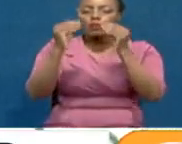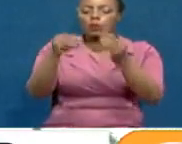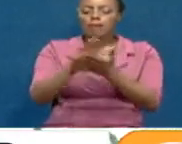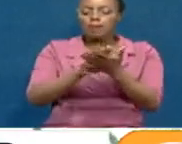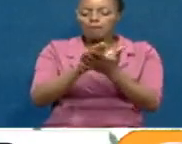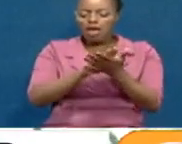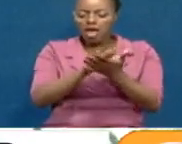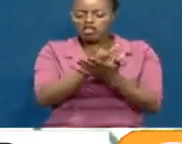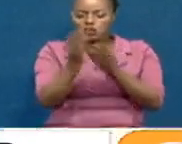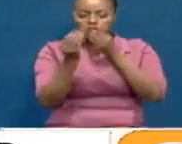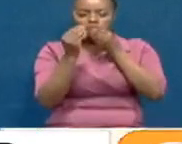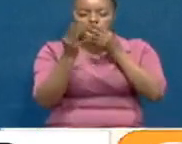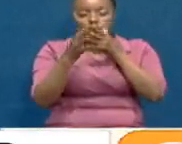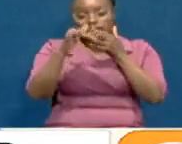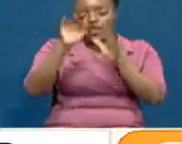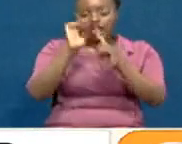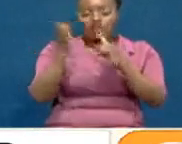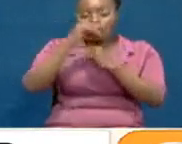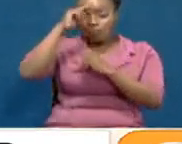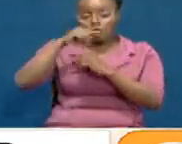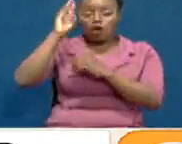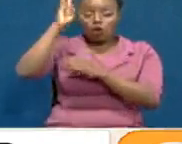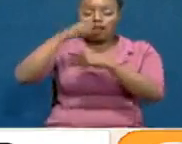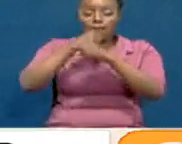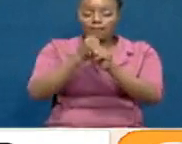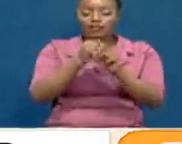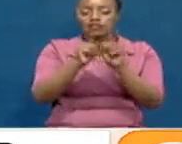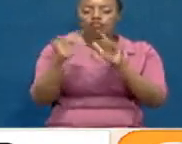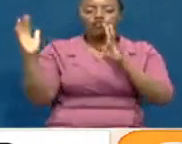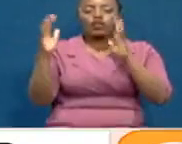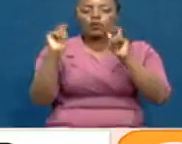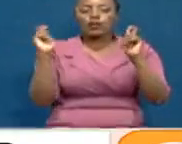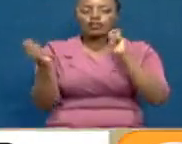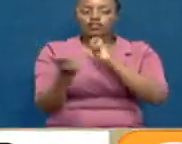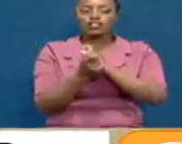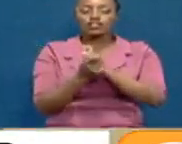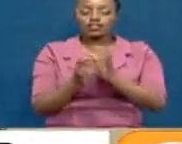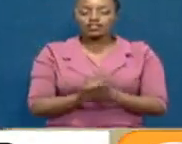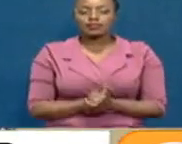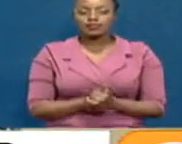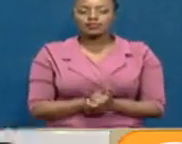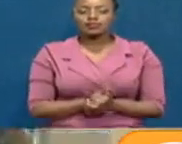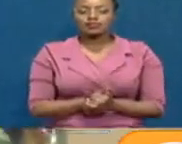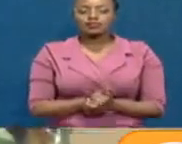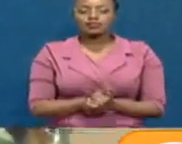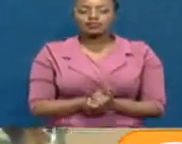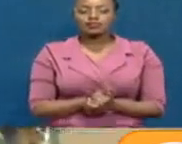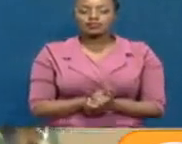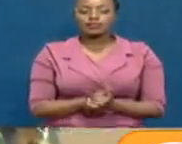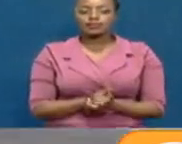baseline upon which environmental policies will be made, especially in regards to climate change. Raquel Muigai, Citizen TV. Okay.